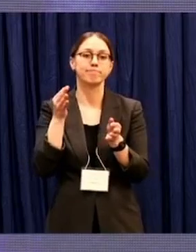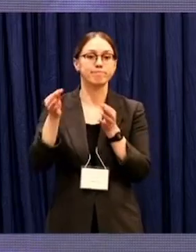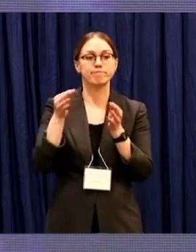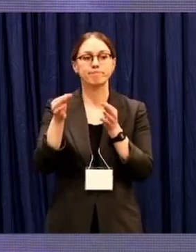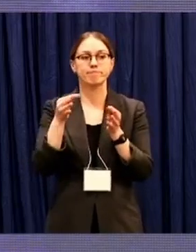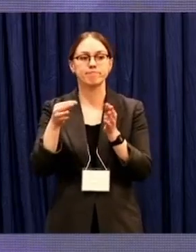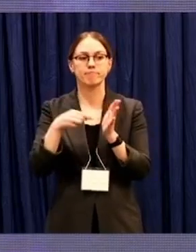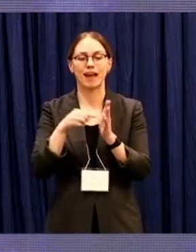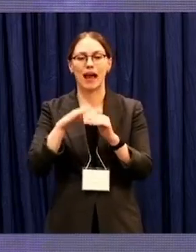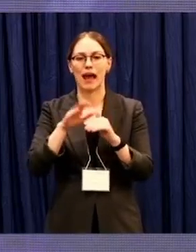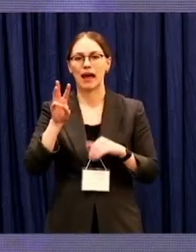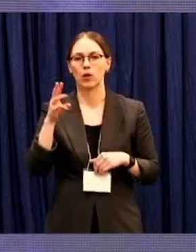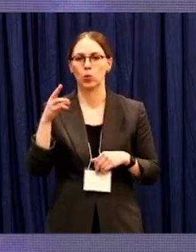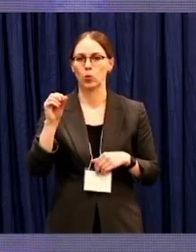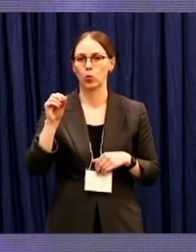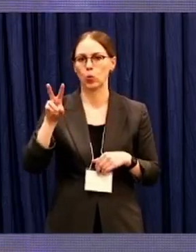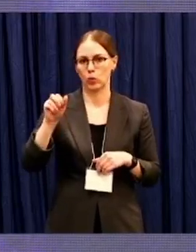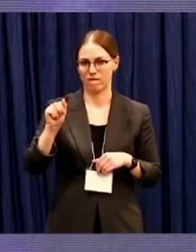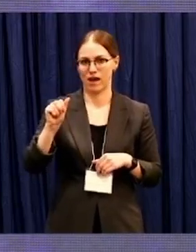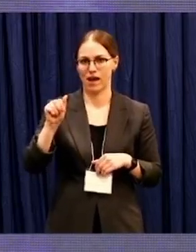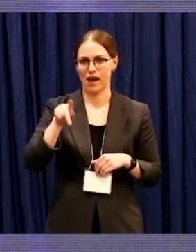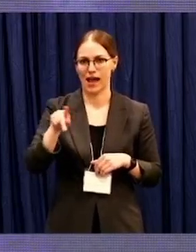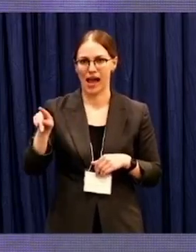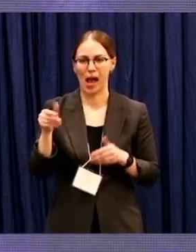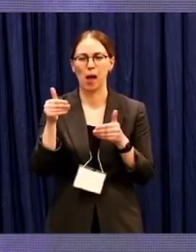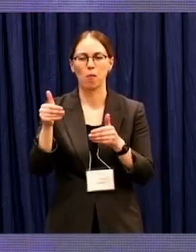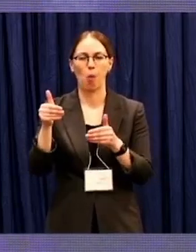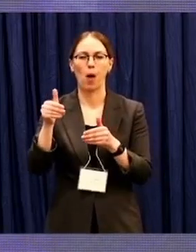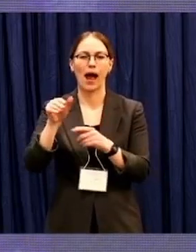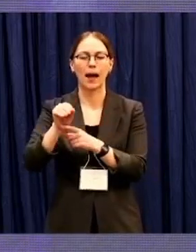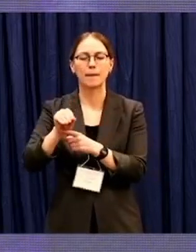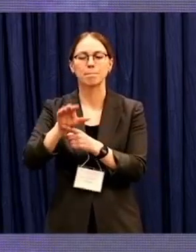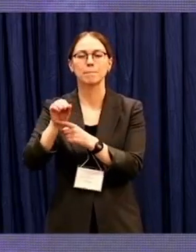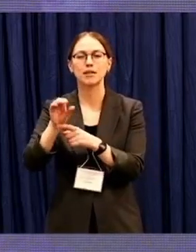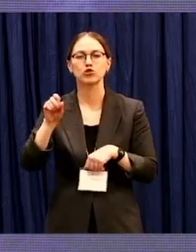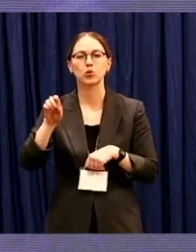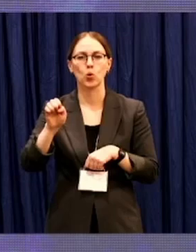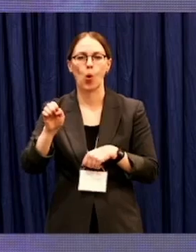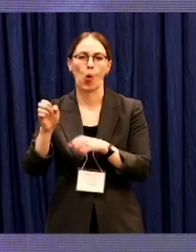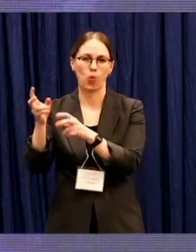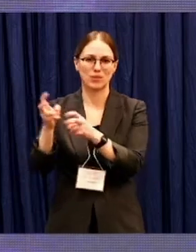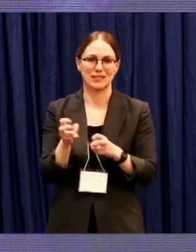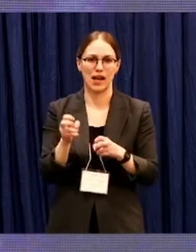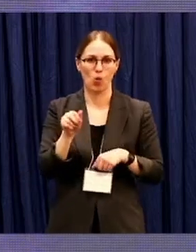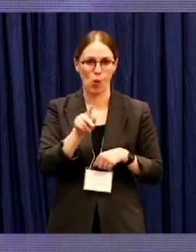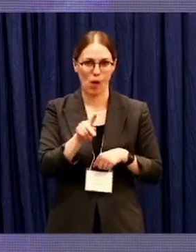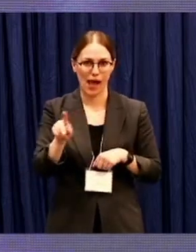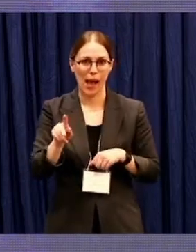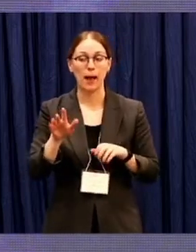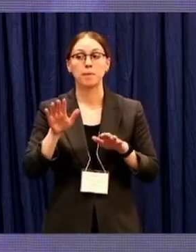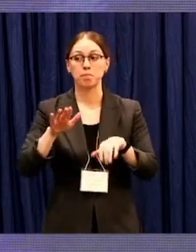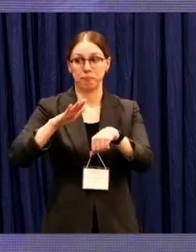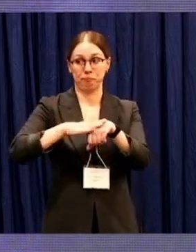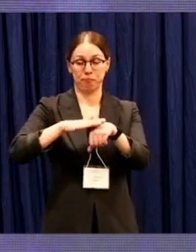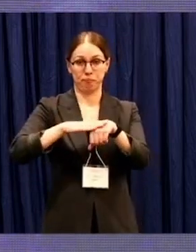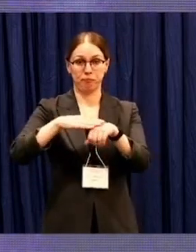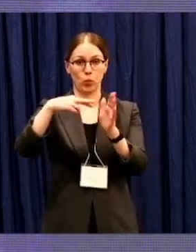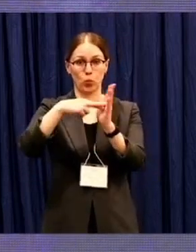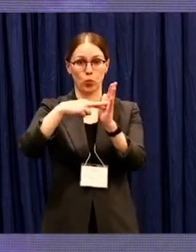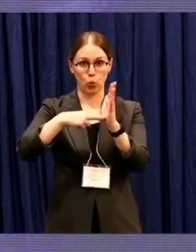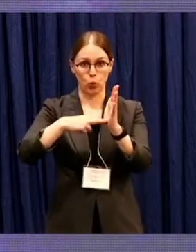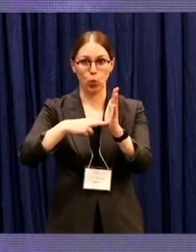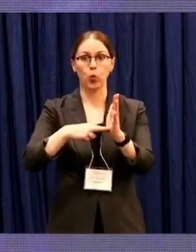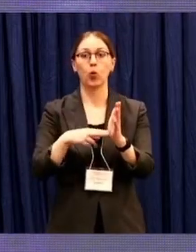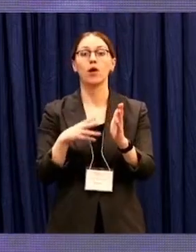that or get the QR at the registration table. Some ground rules for the discussion. Please keep